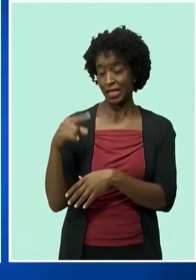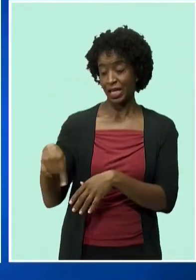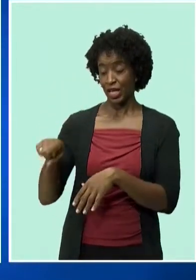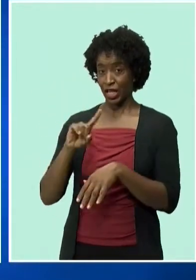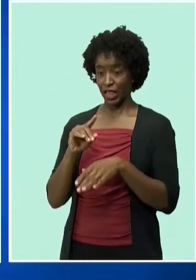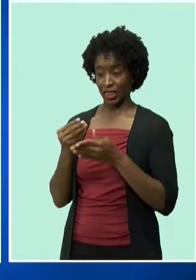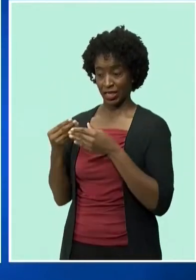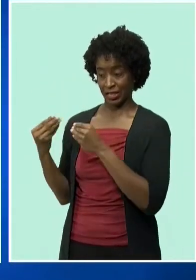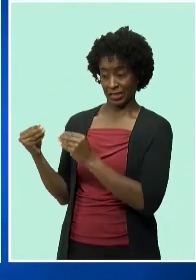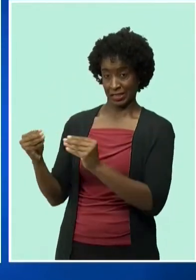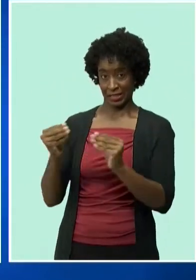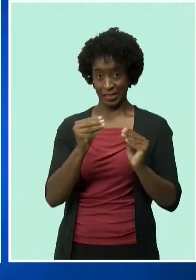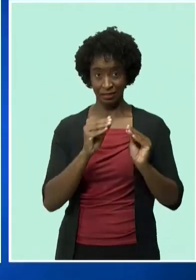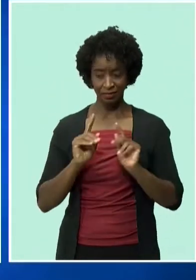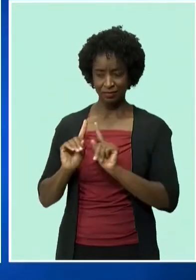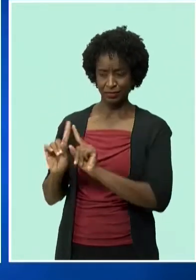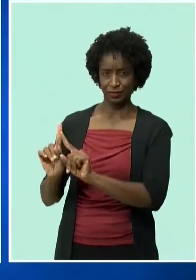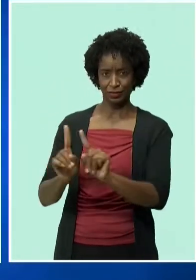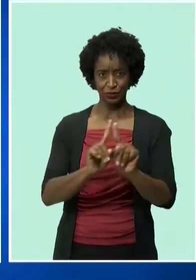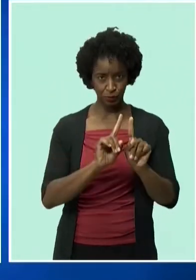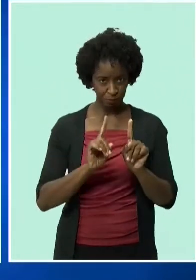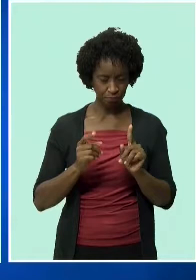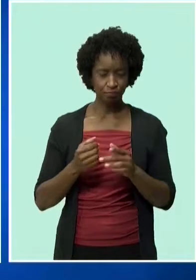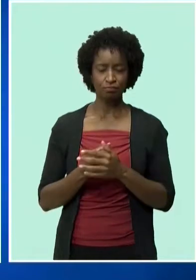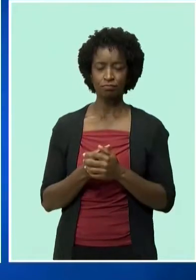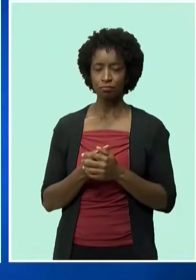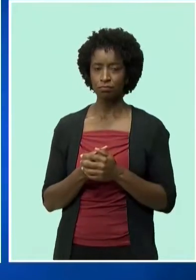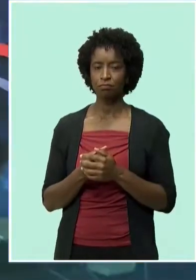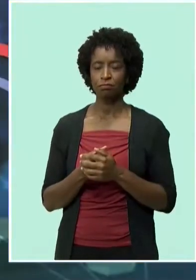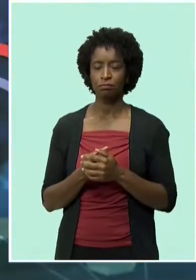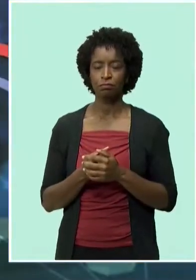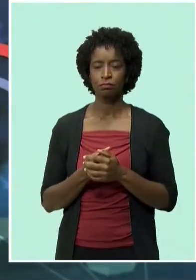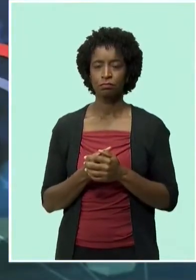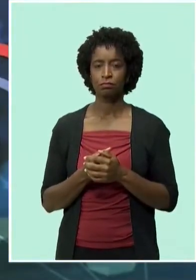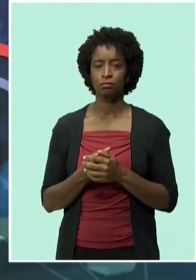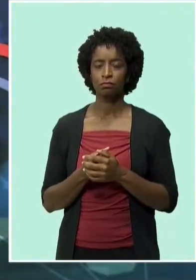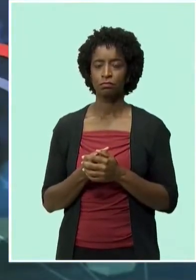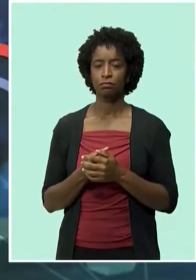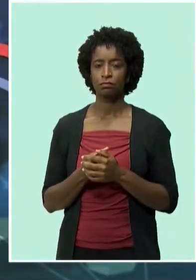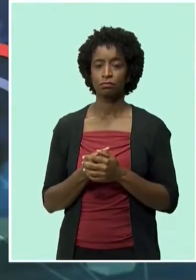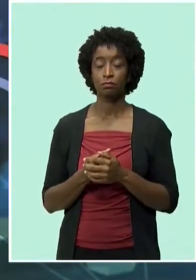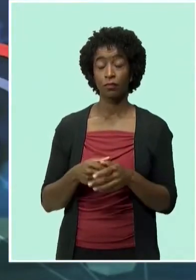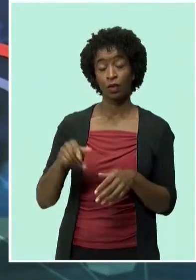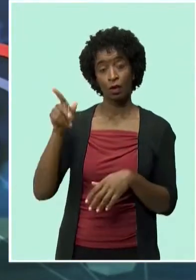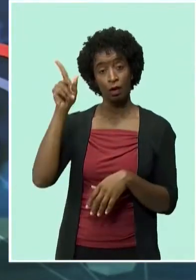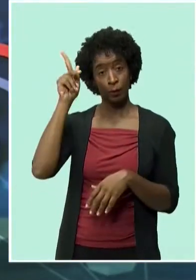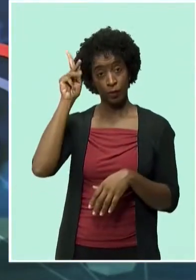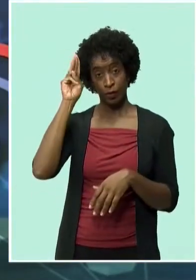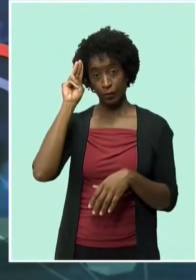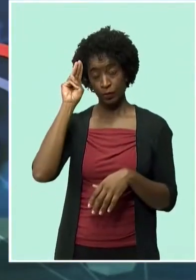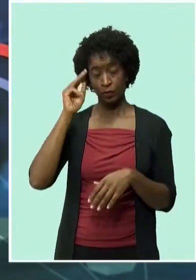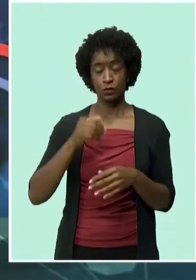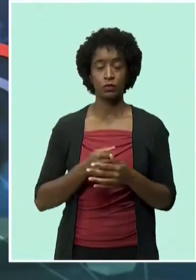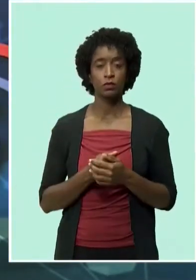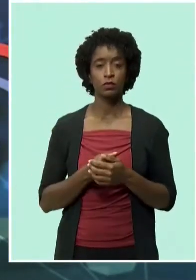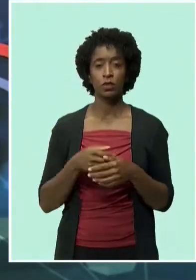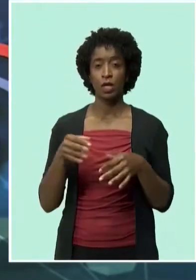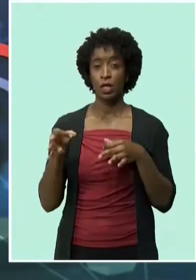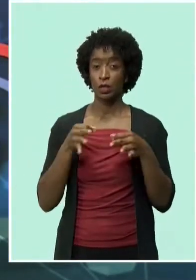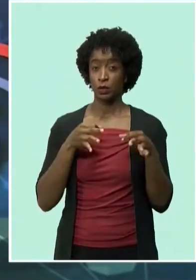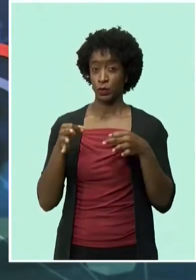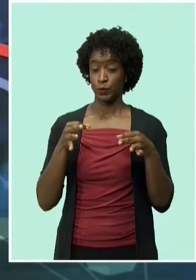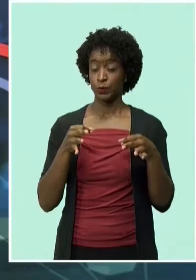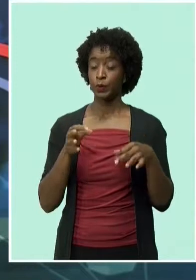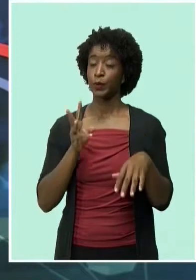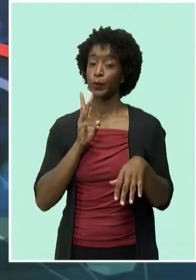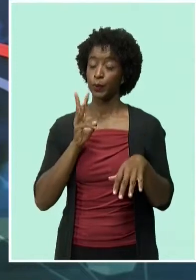different category of persons out there to be able to sell to. The Prime Minister also pointed out the flooding experienced in